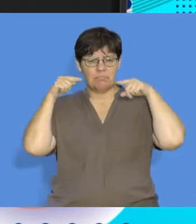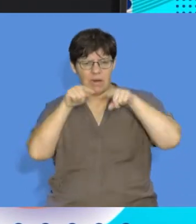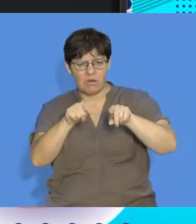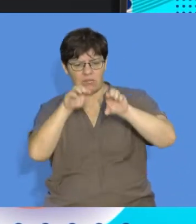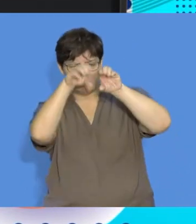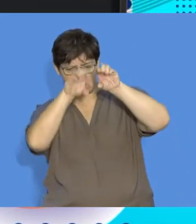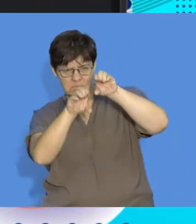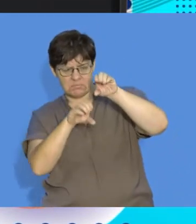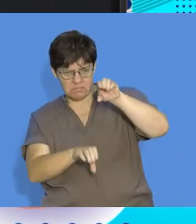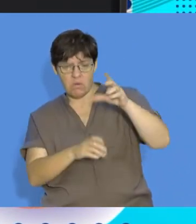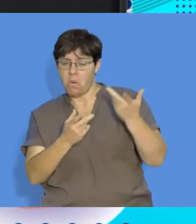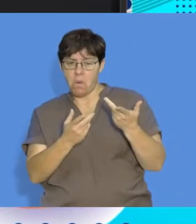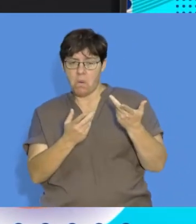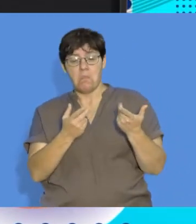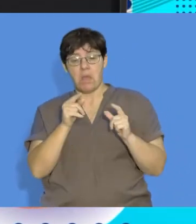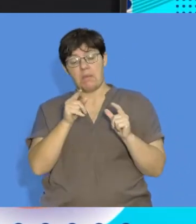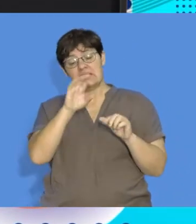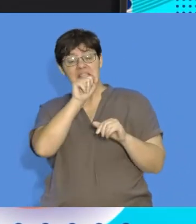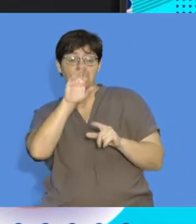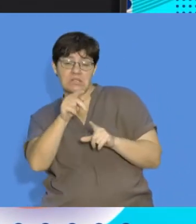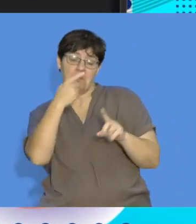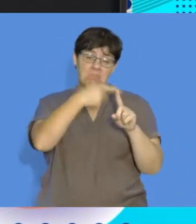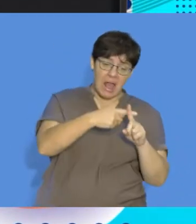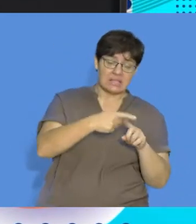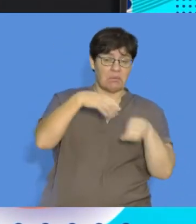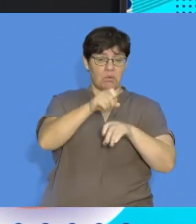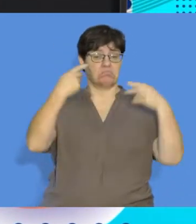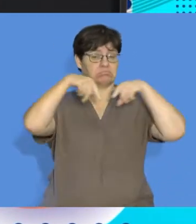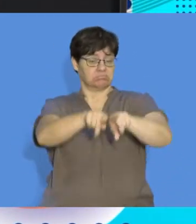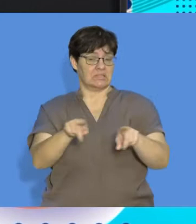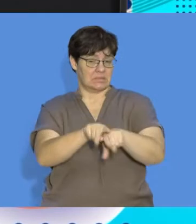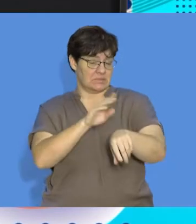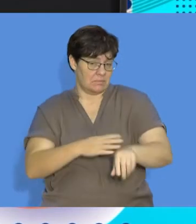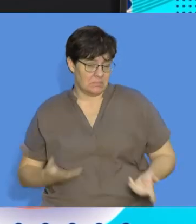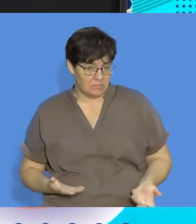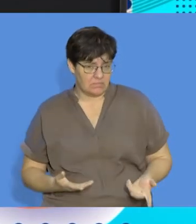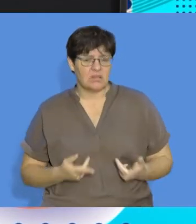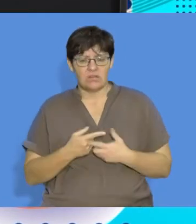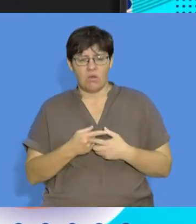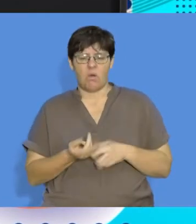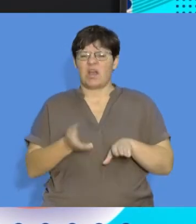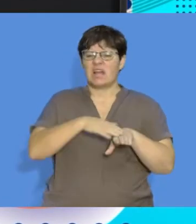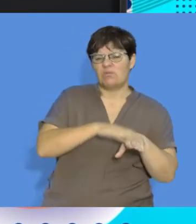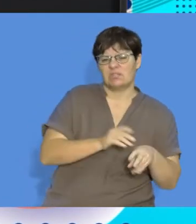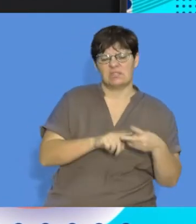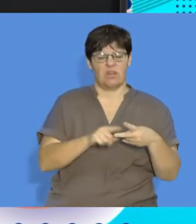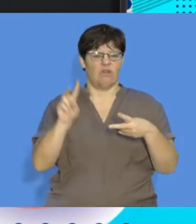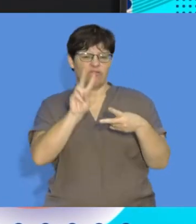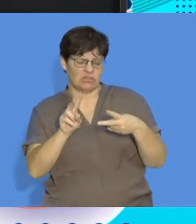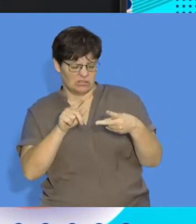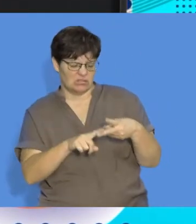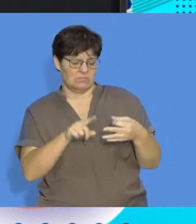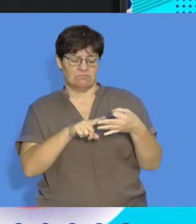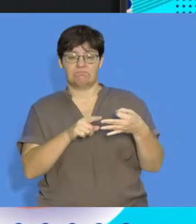maybe a combination of the two, and some of the very important reminders in terms of, your current, your voltage, as well